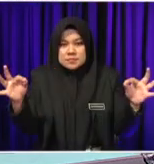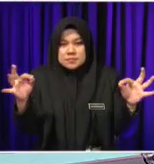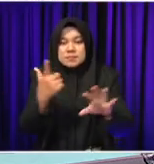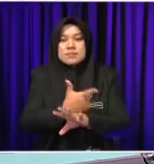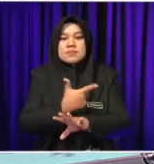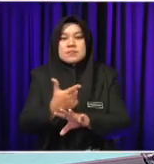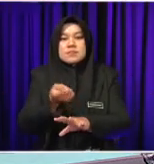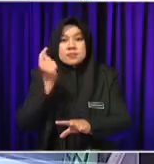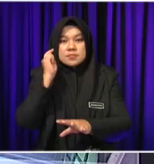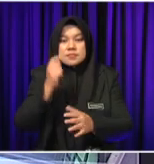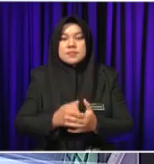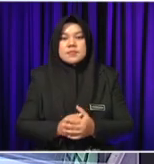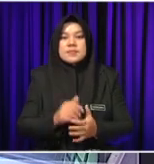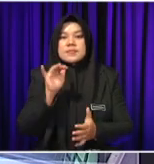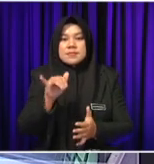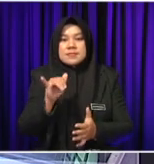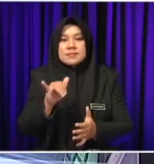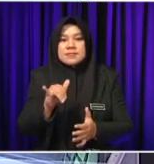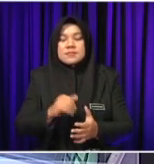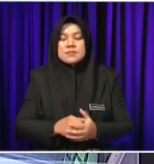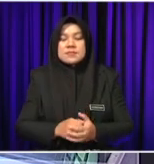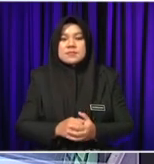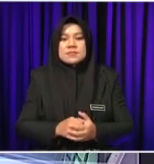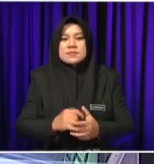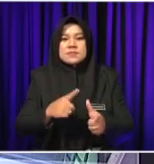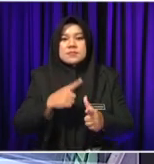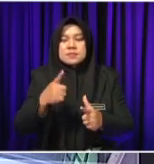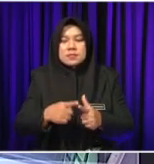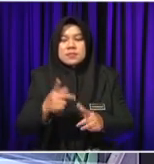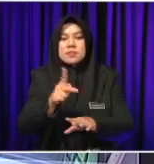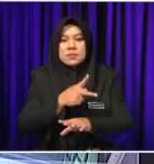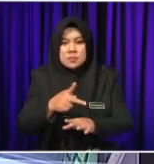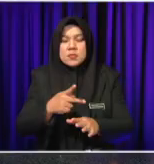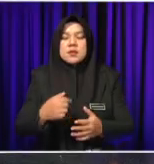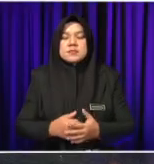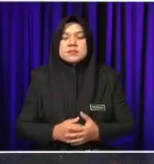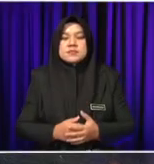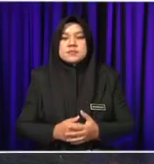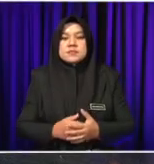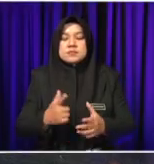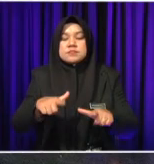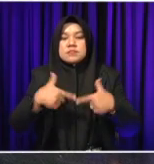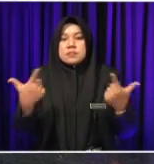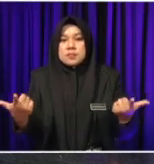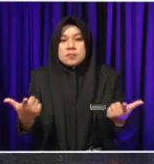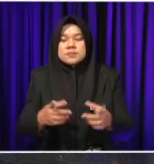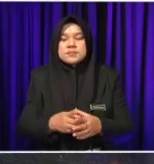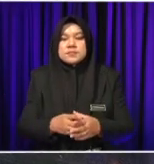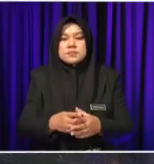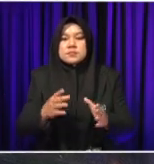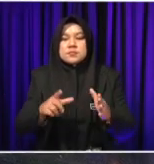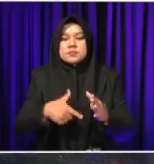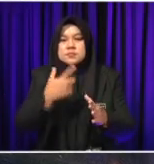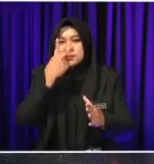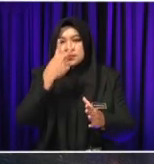now, guys? I definitely did. Yes. And teacher, that was another form of literature as well. Exactly. This is another different angle to explore